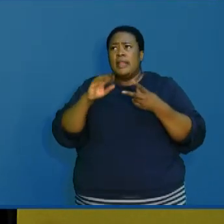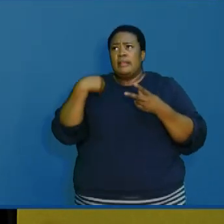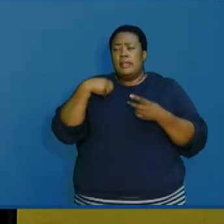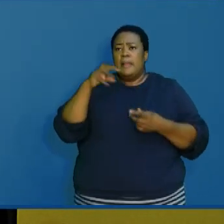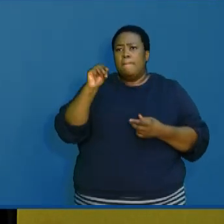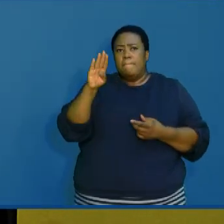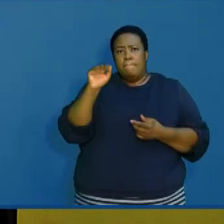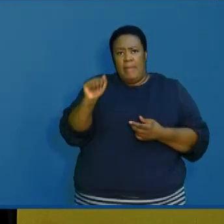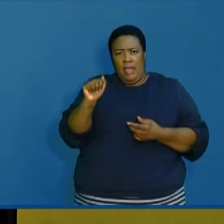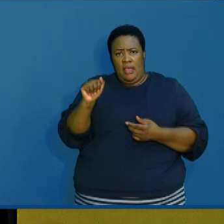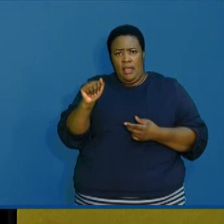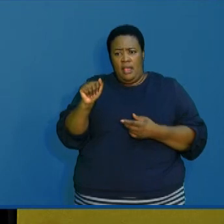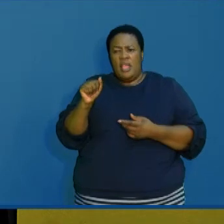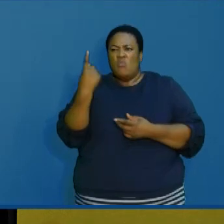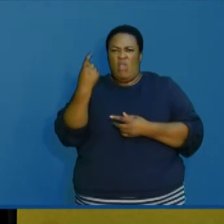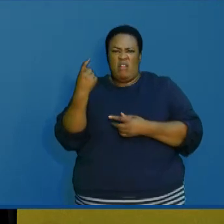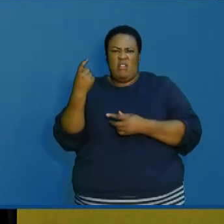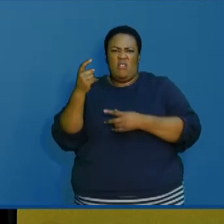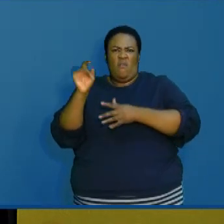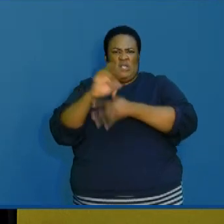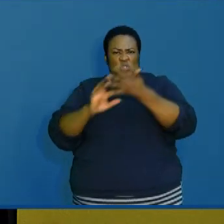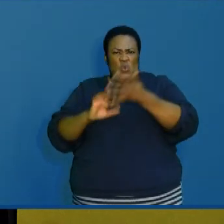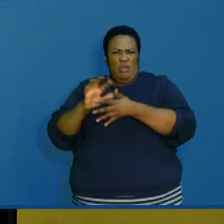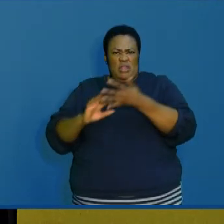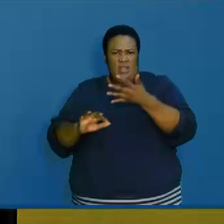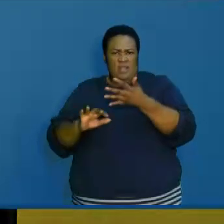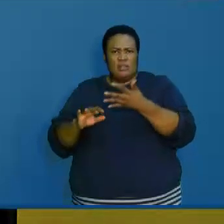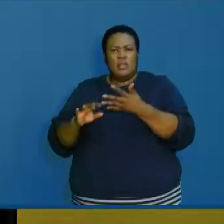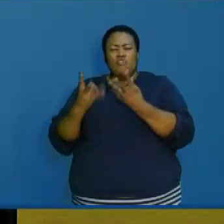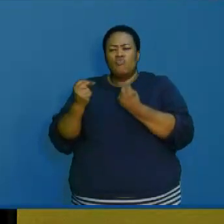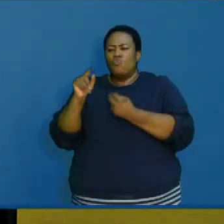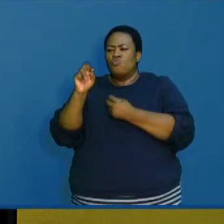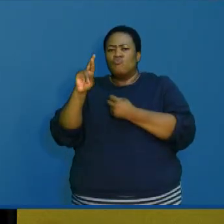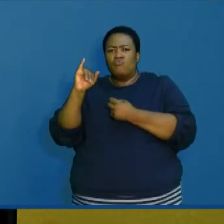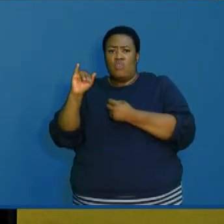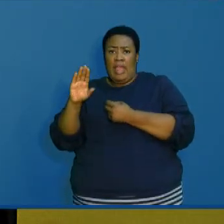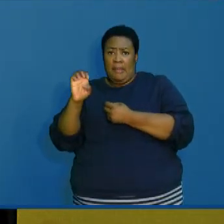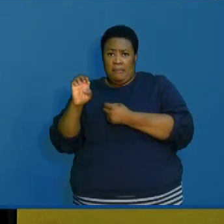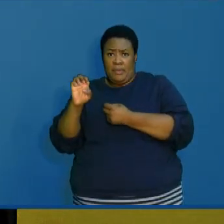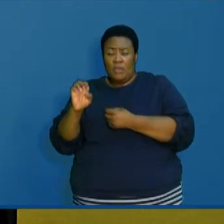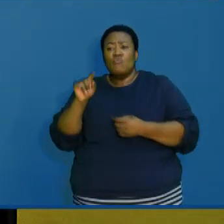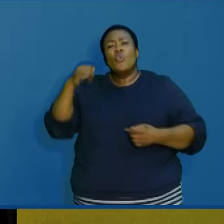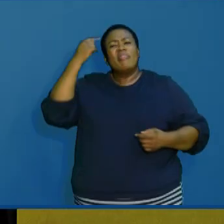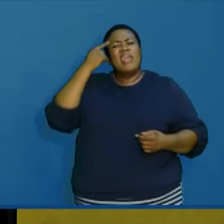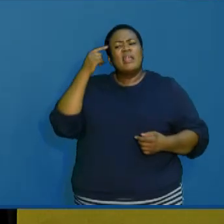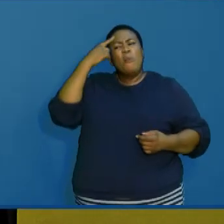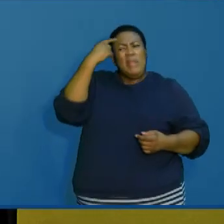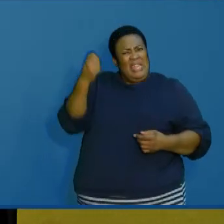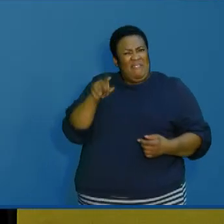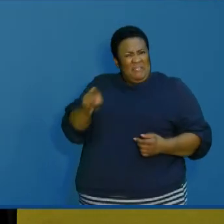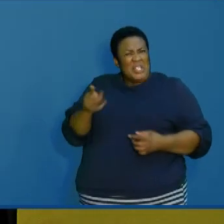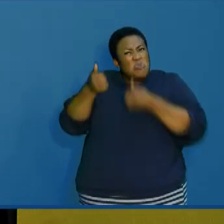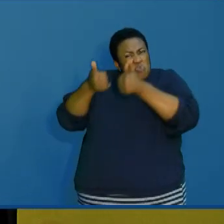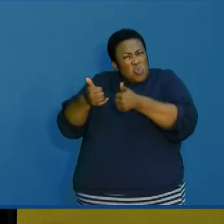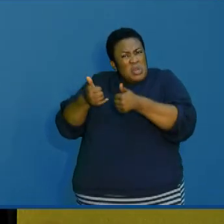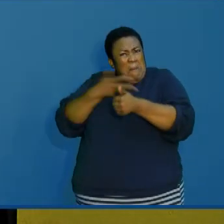New Tribe, do you believe that Catherine Mba is a good mother? What she did